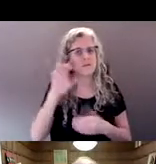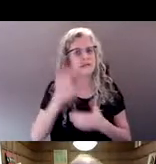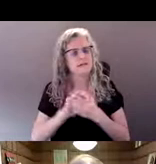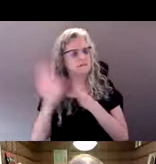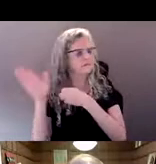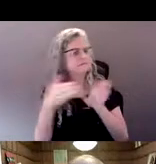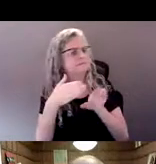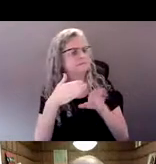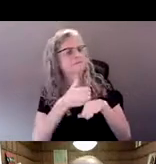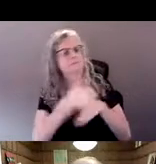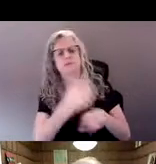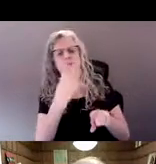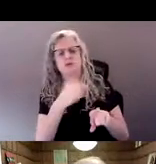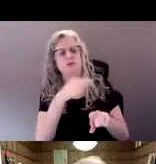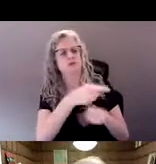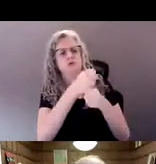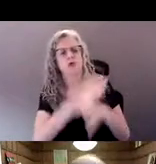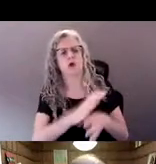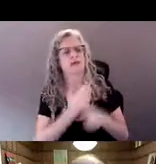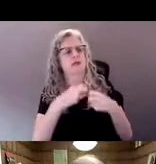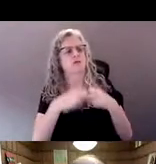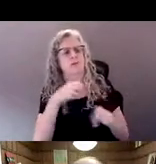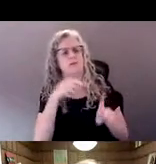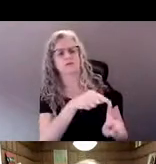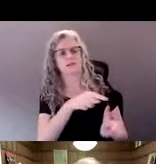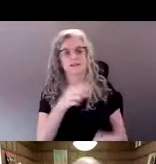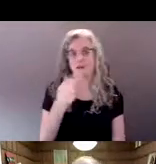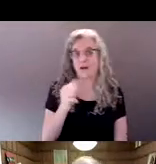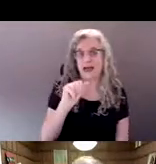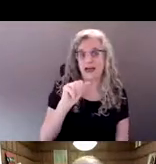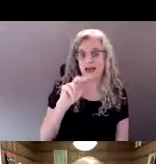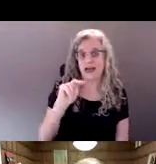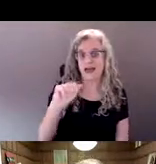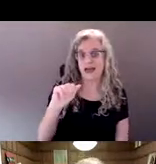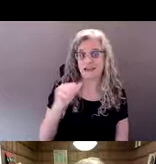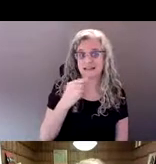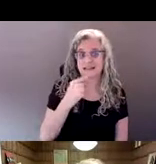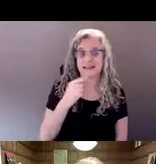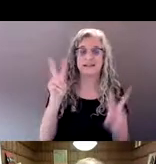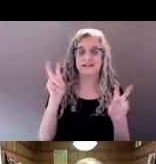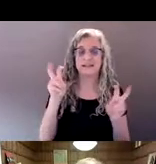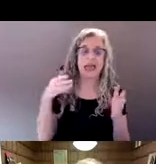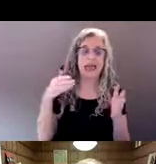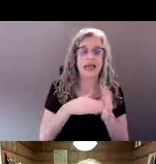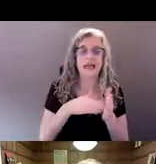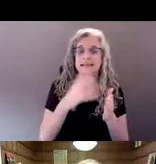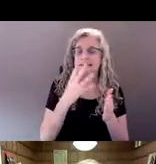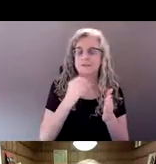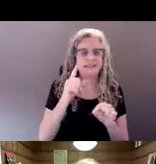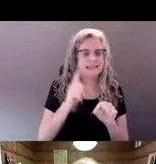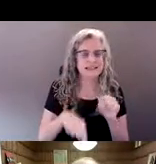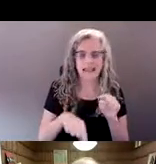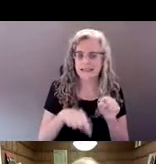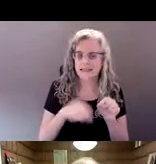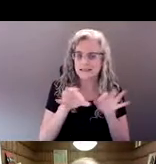their misfortunes? And she said the failure, anti-Semitism is a failure as an explanation